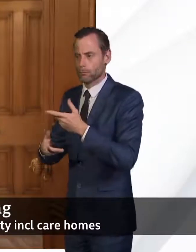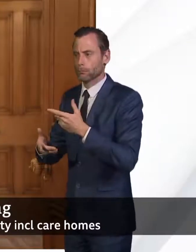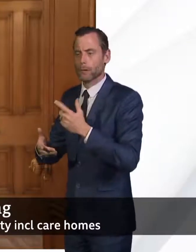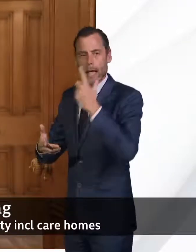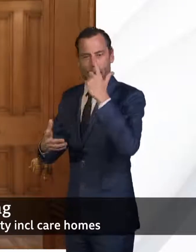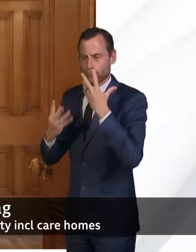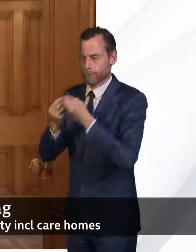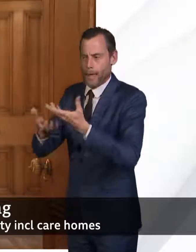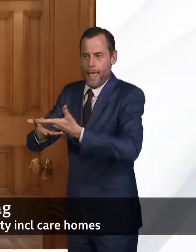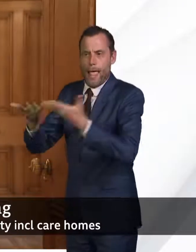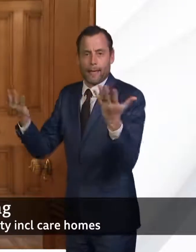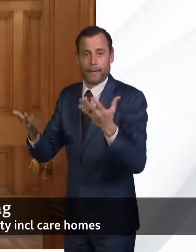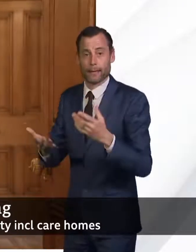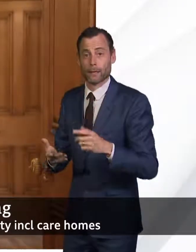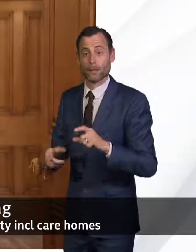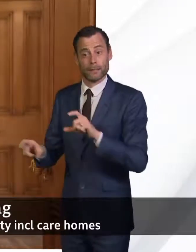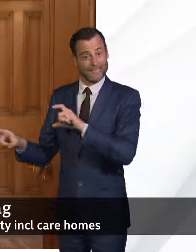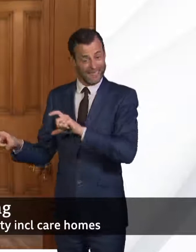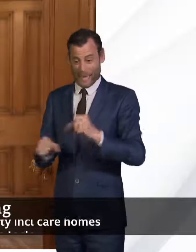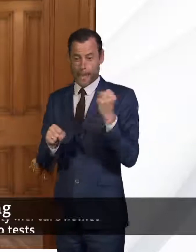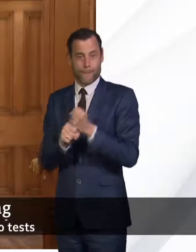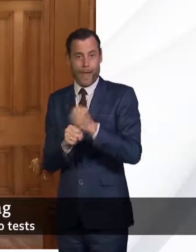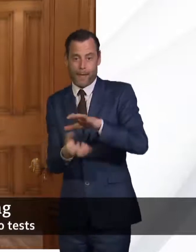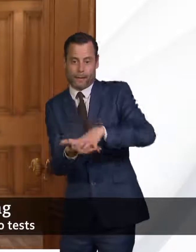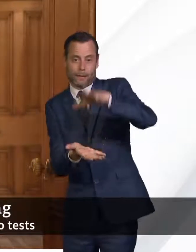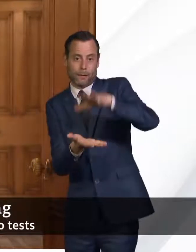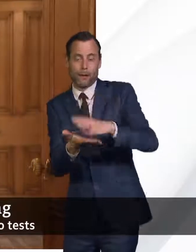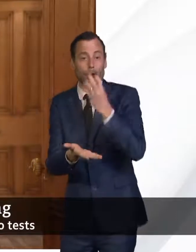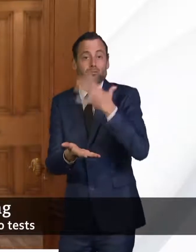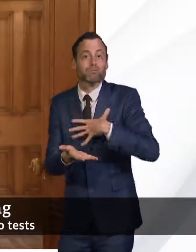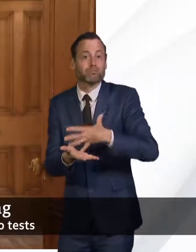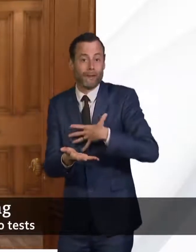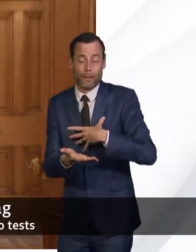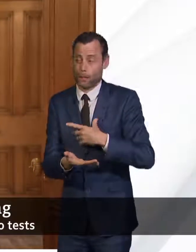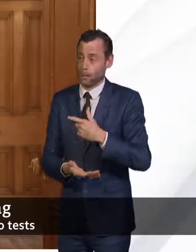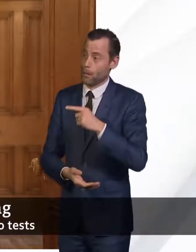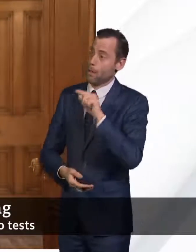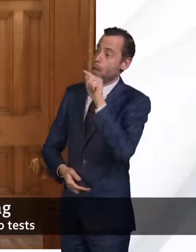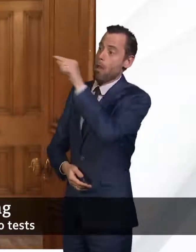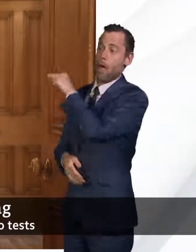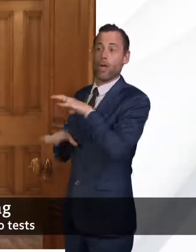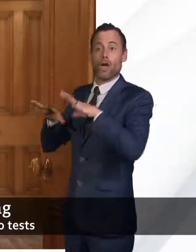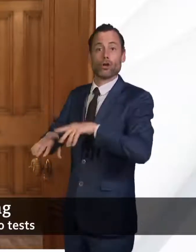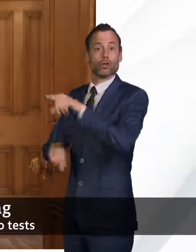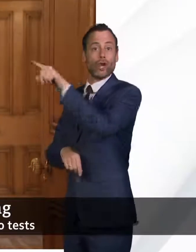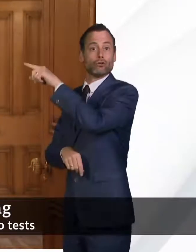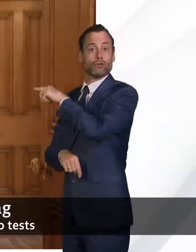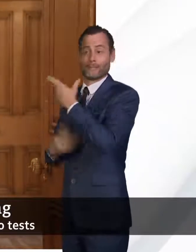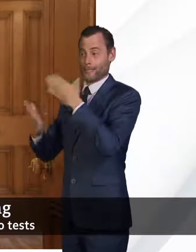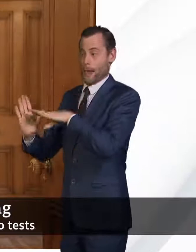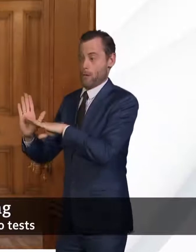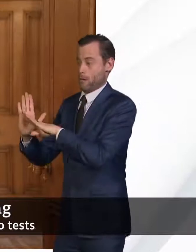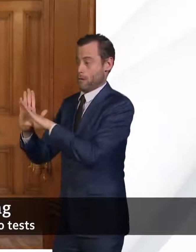those ventilators. There are countries across the world who are now needing them because their curve is in a different